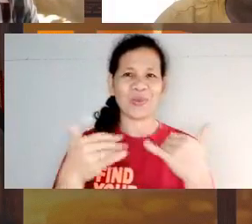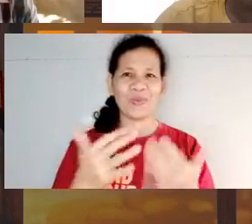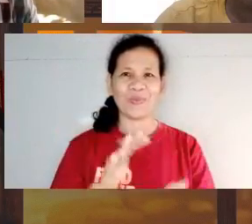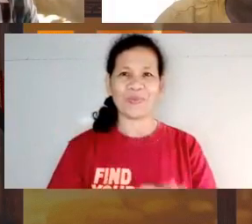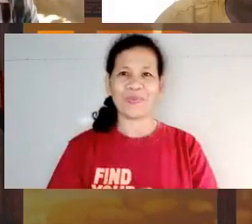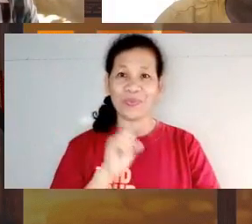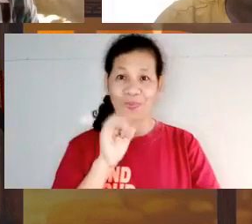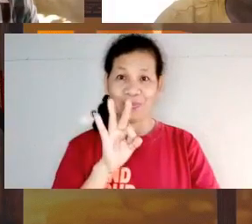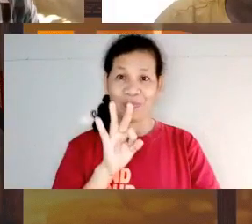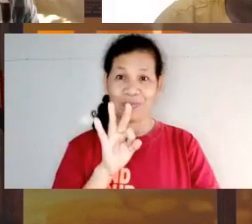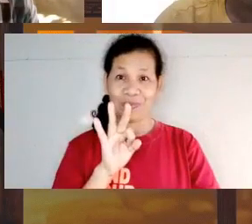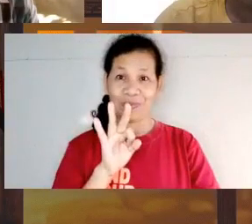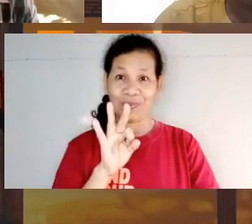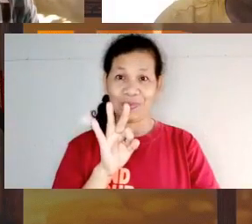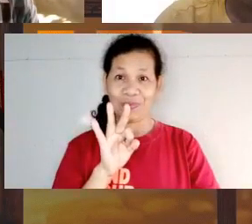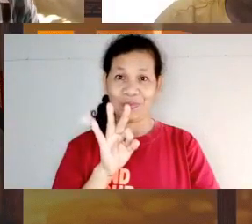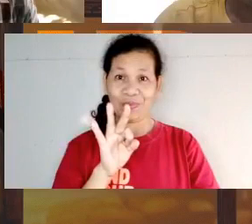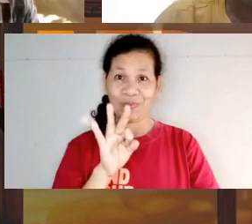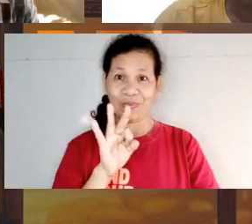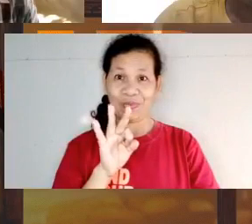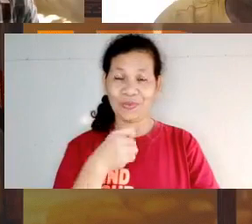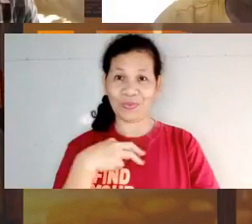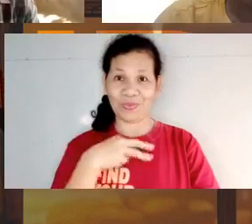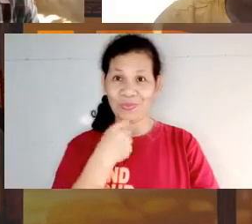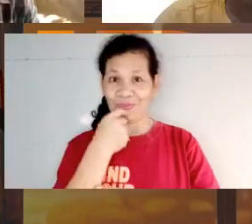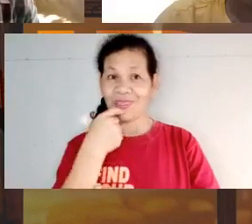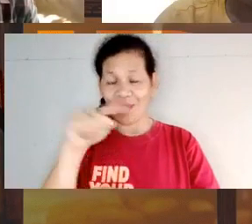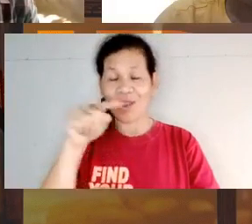sinabi kasi natin sa ating church, I will go,